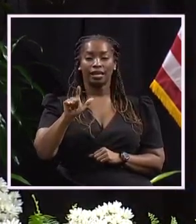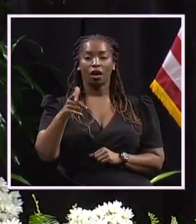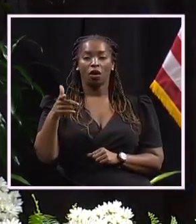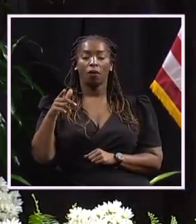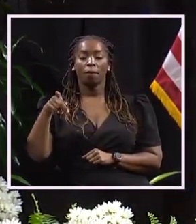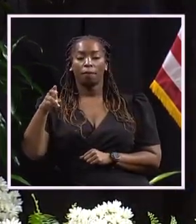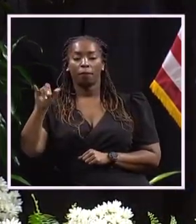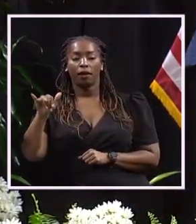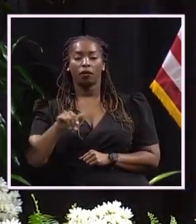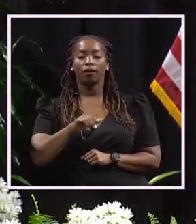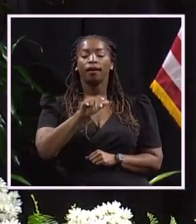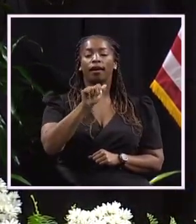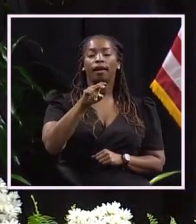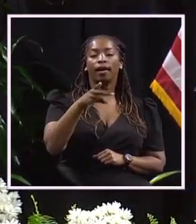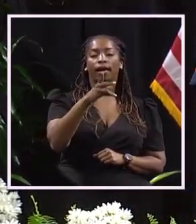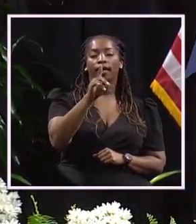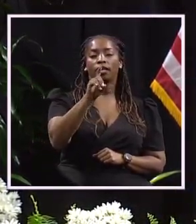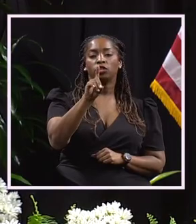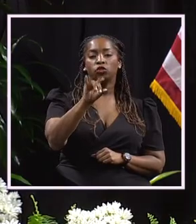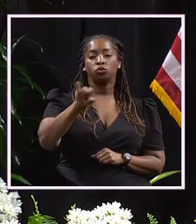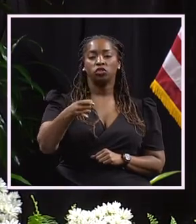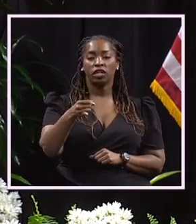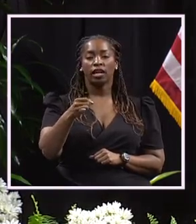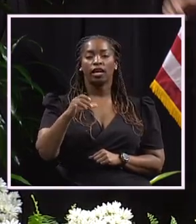Christensen. Jose Manuel